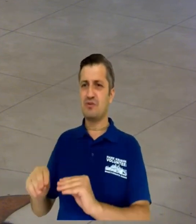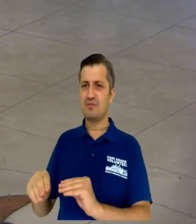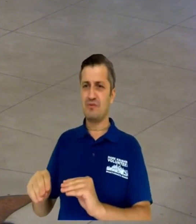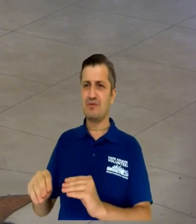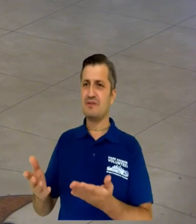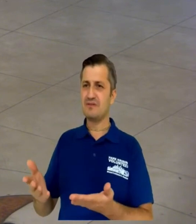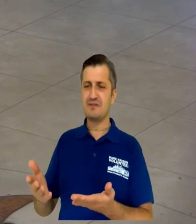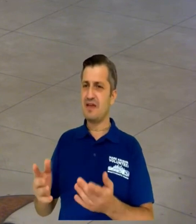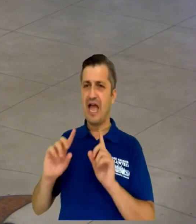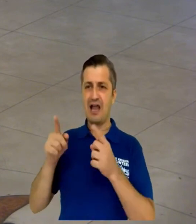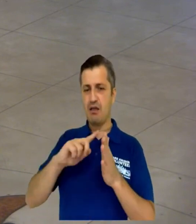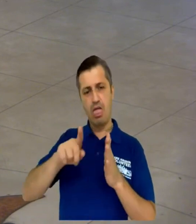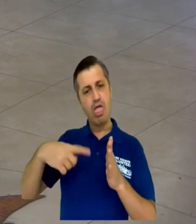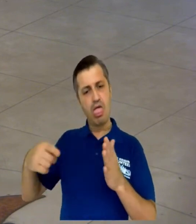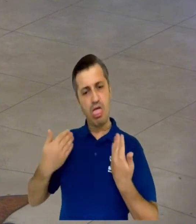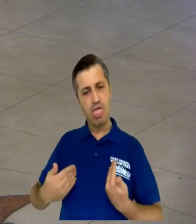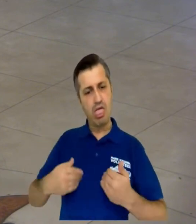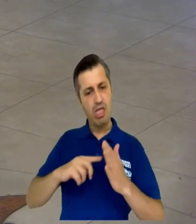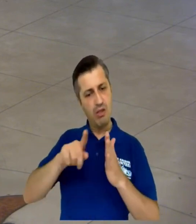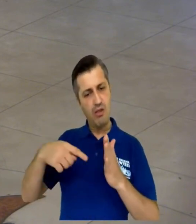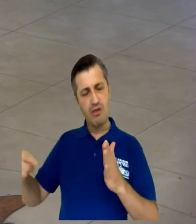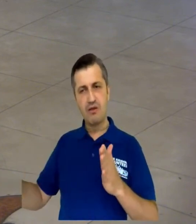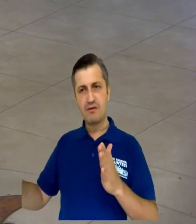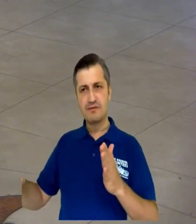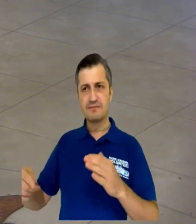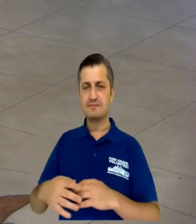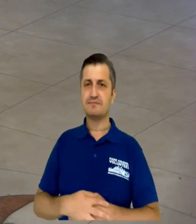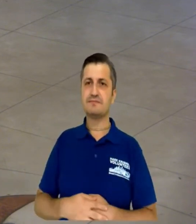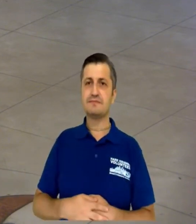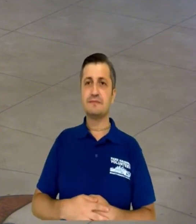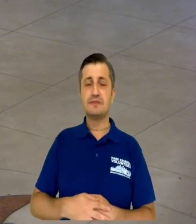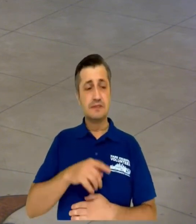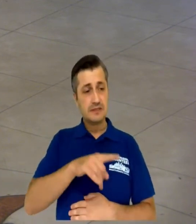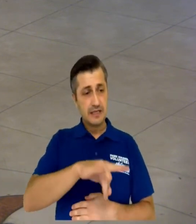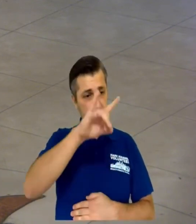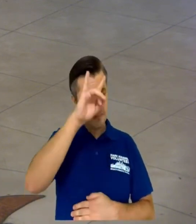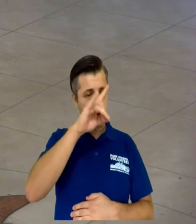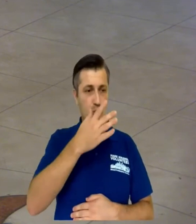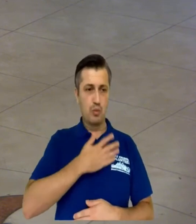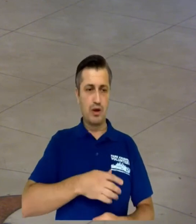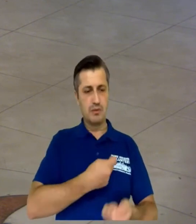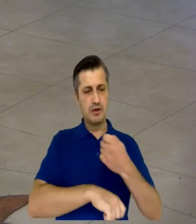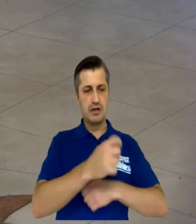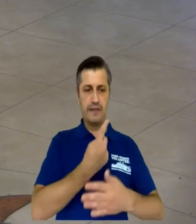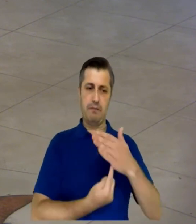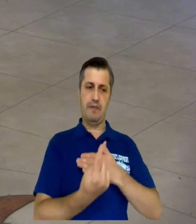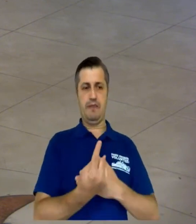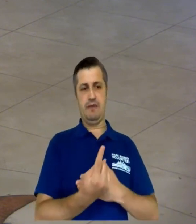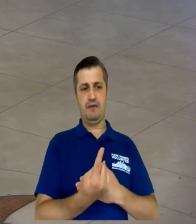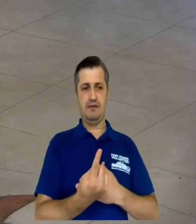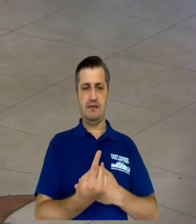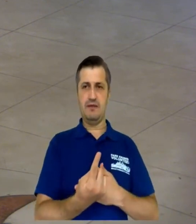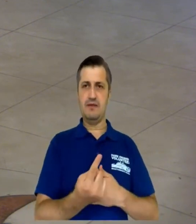So this demoniac person wants to become independent and make everyone dependent upon him. In other words, he wants to